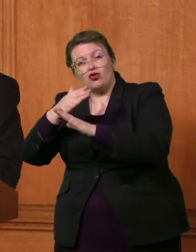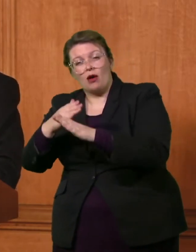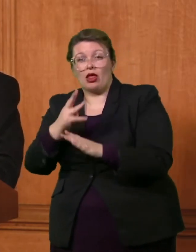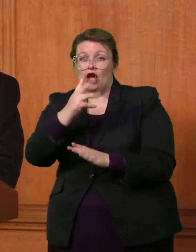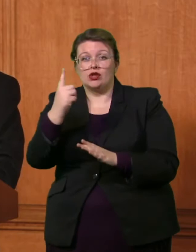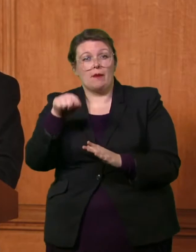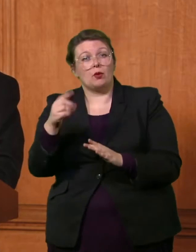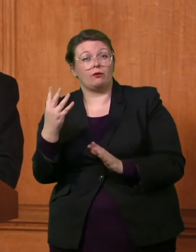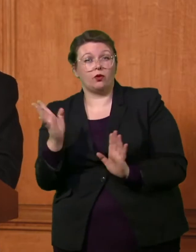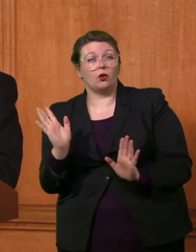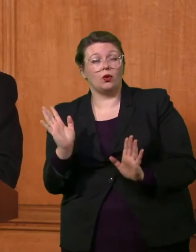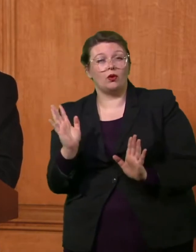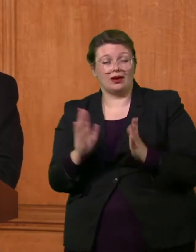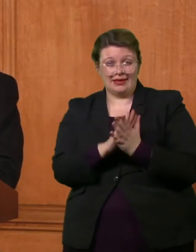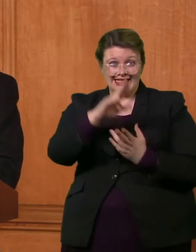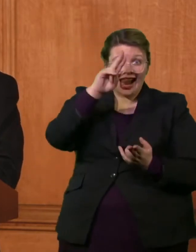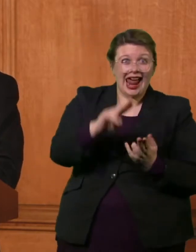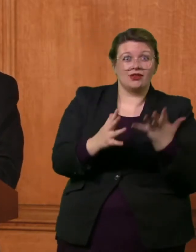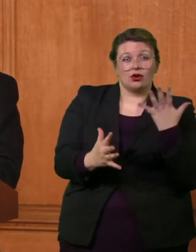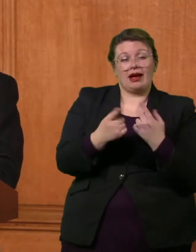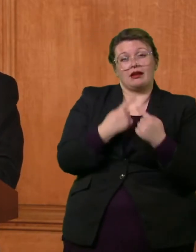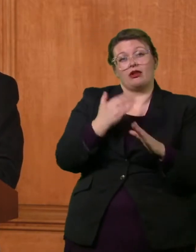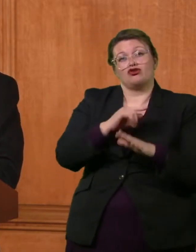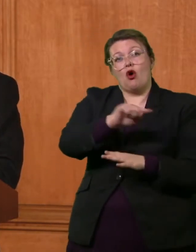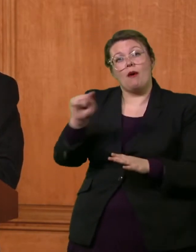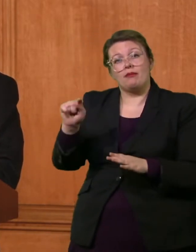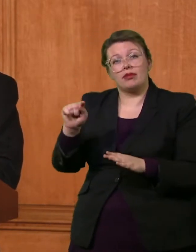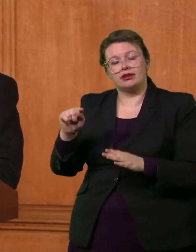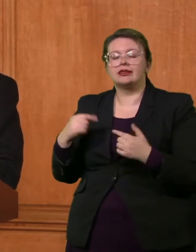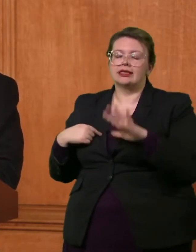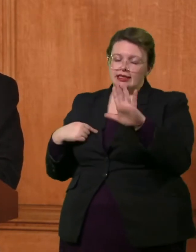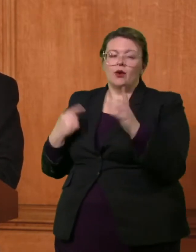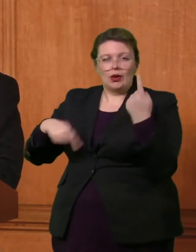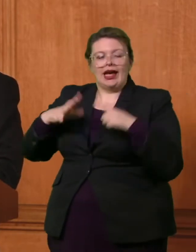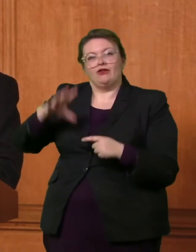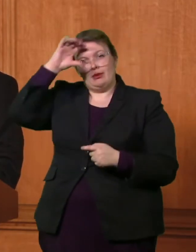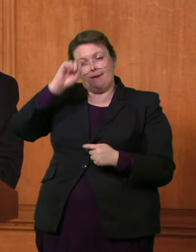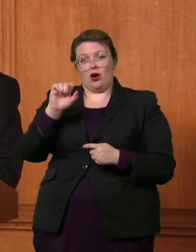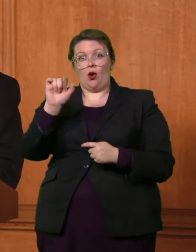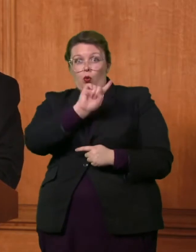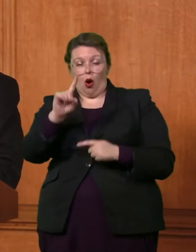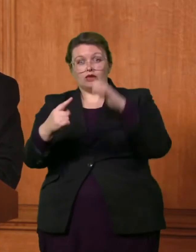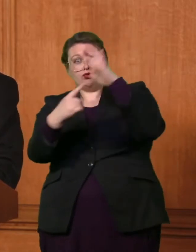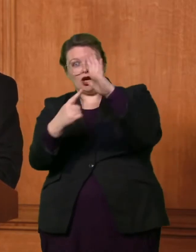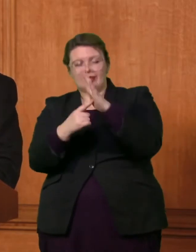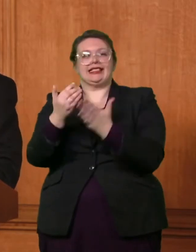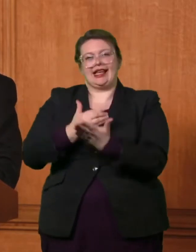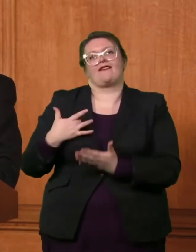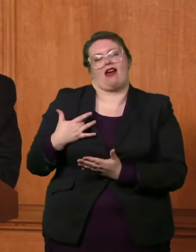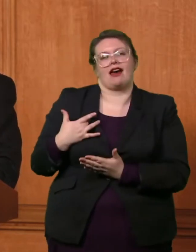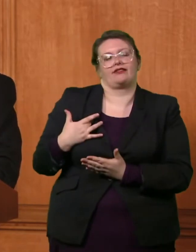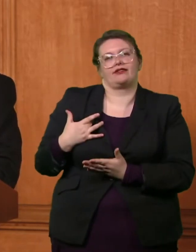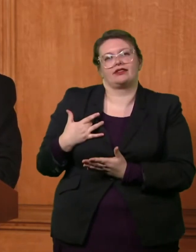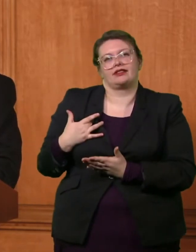objective is to save lives and reduce hospitalisations, then we have to start in a logical